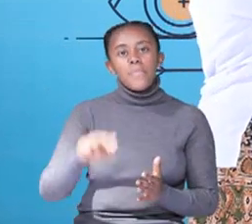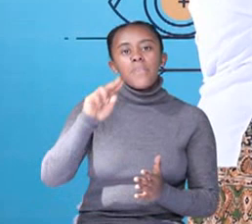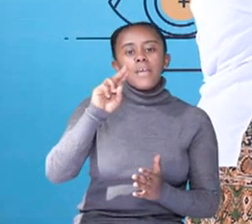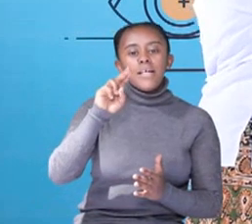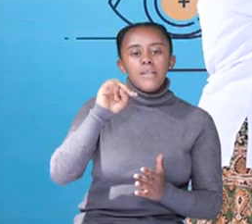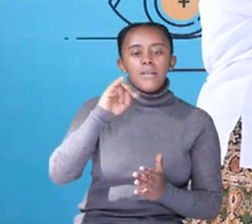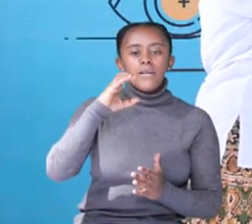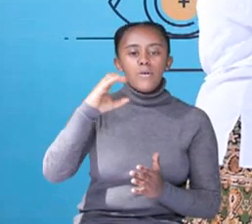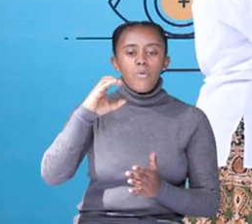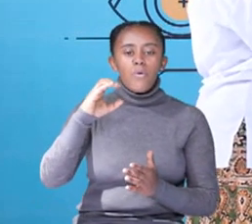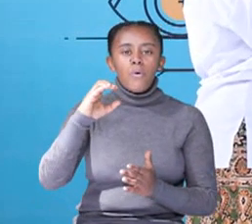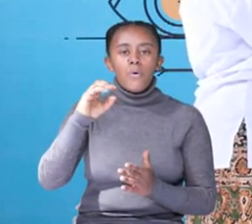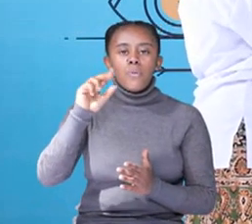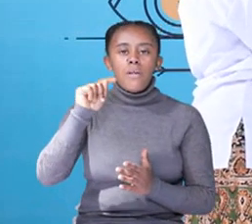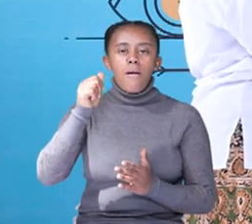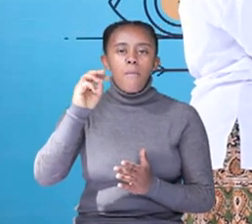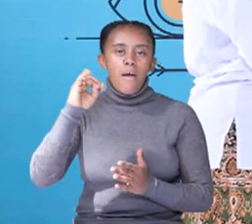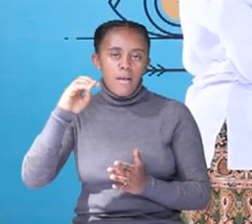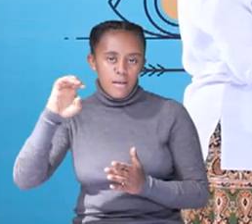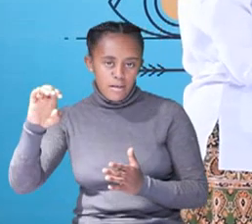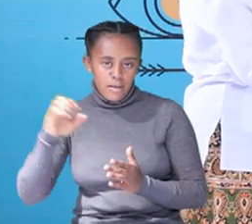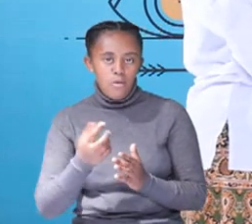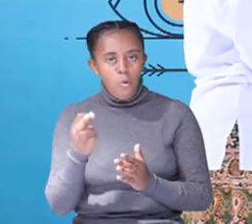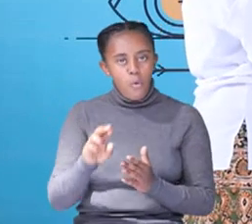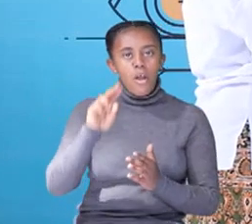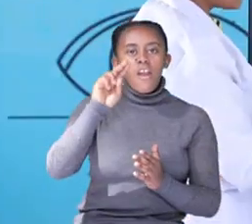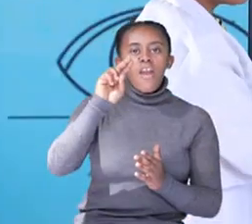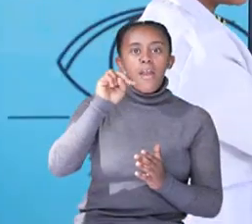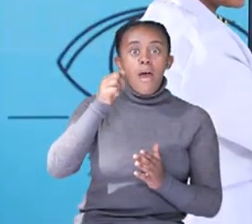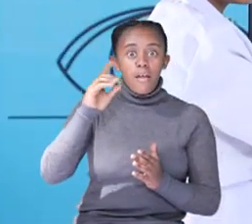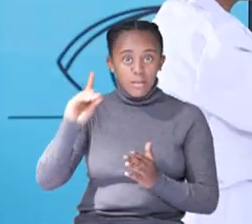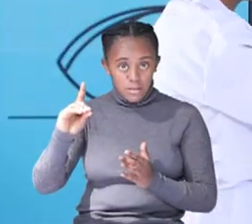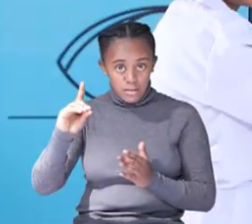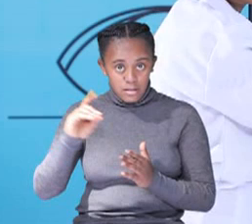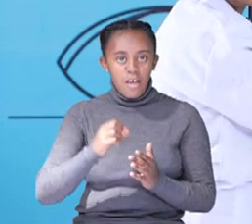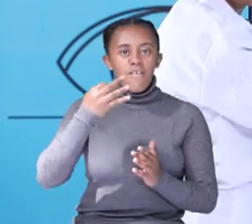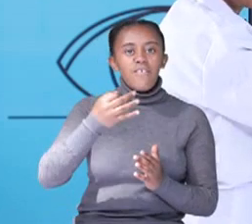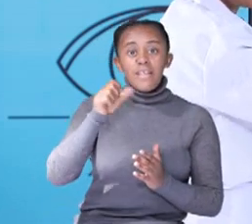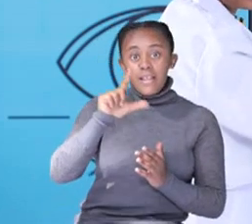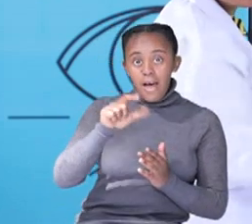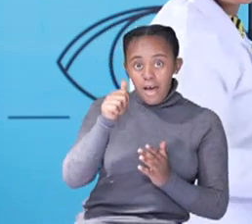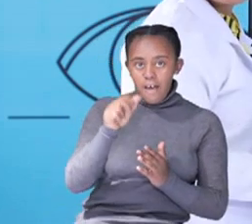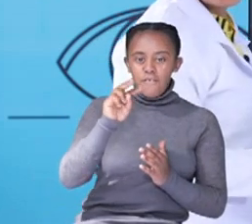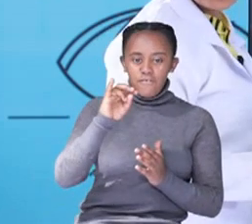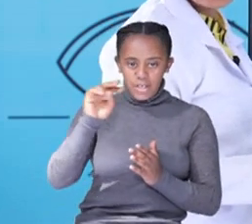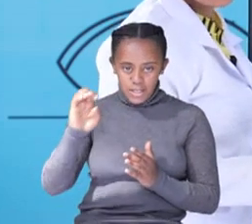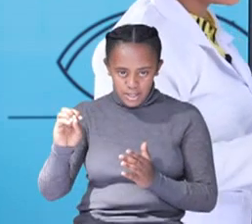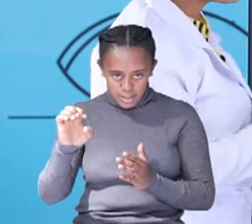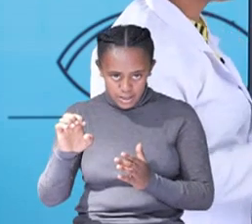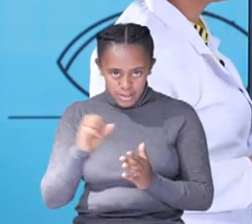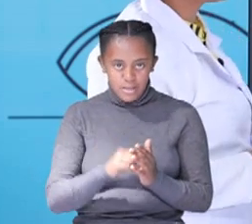nicotinamide adenine dinucleotide, or in short NAD, and flavin adenine dinucleotide, or